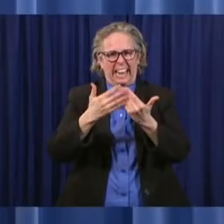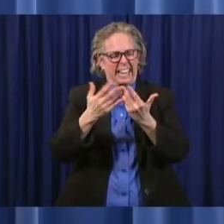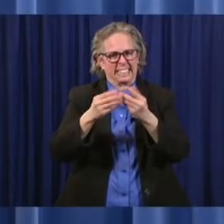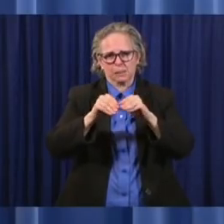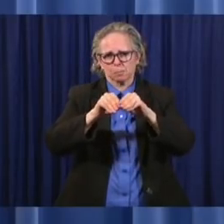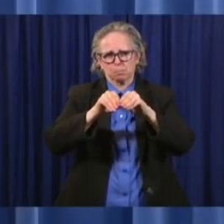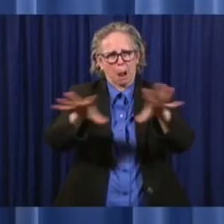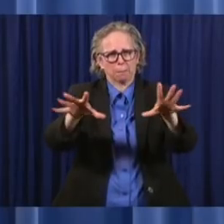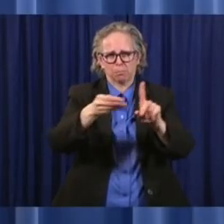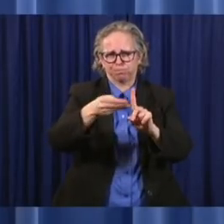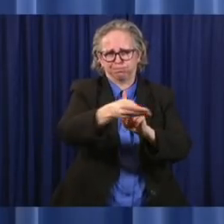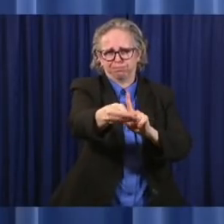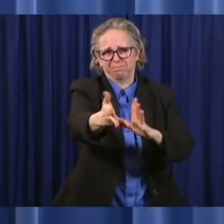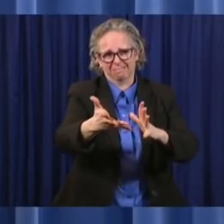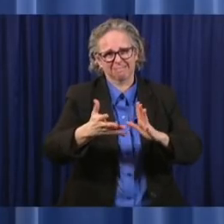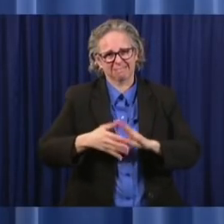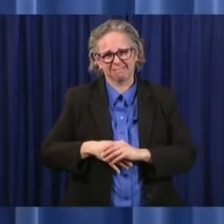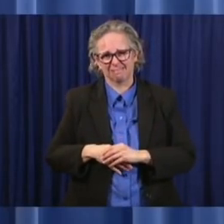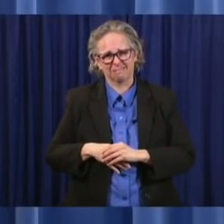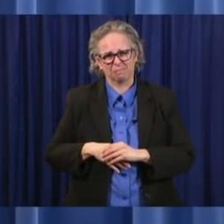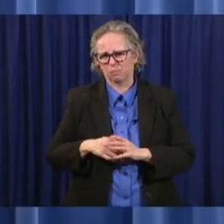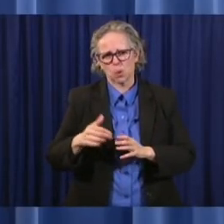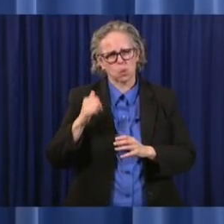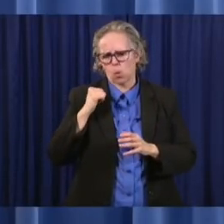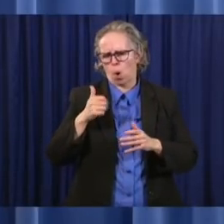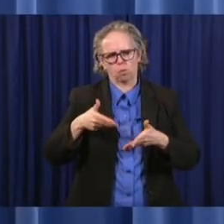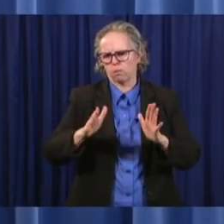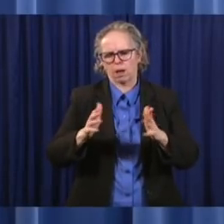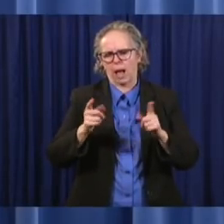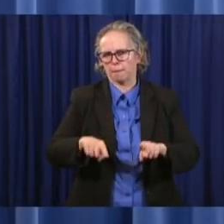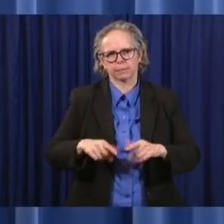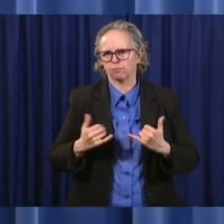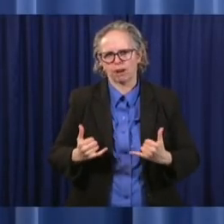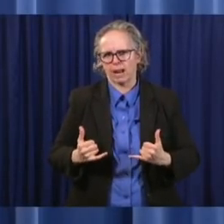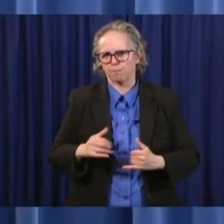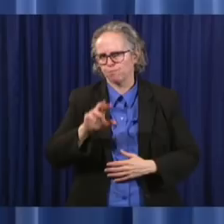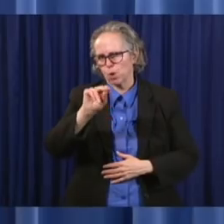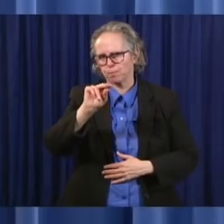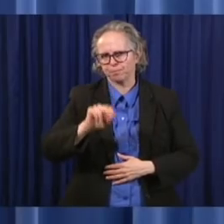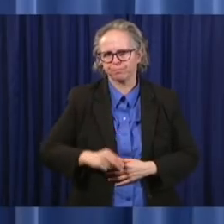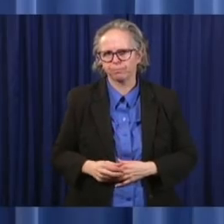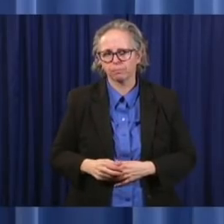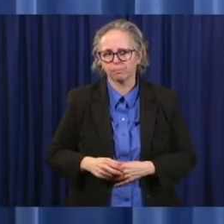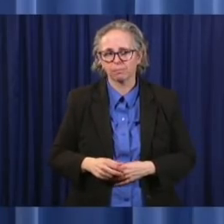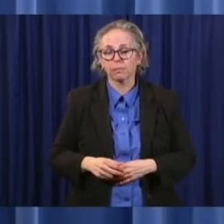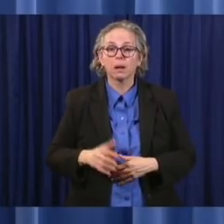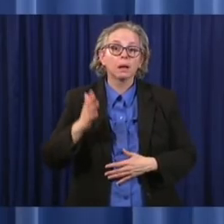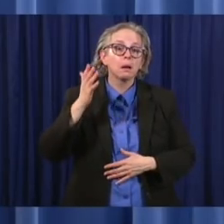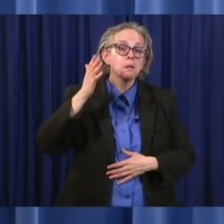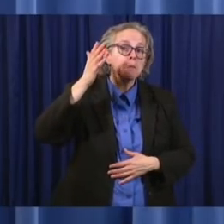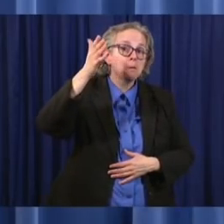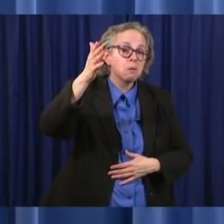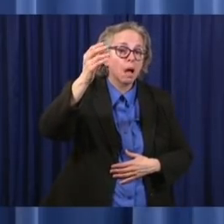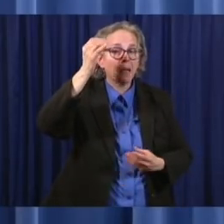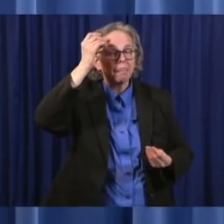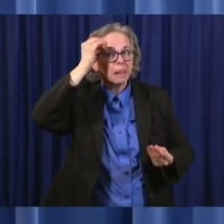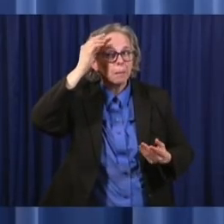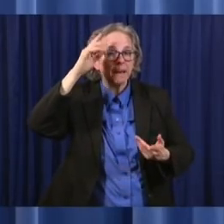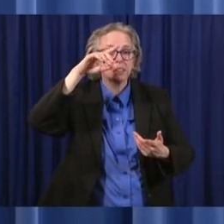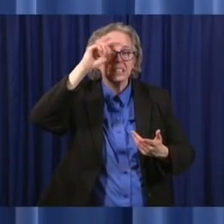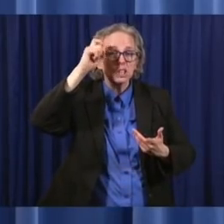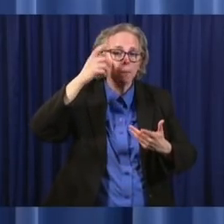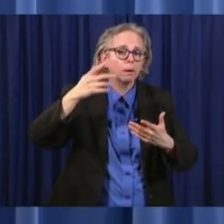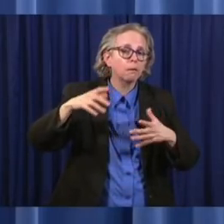about to do that at this point. As we look at, summer activities and things that people, will need to